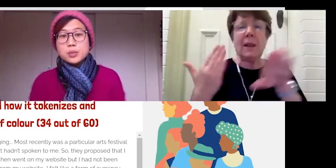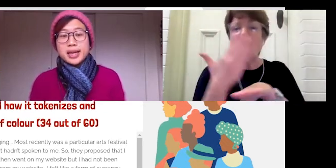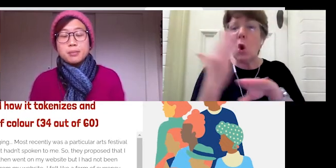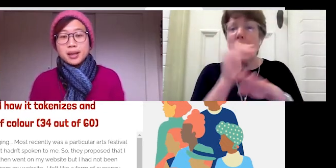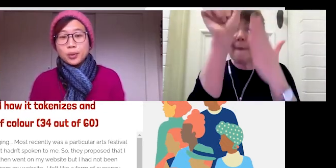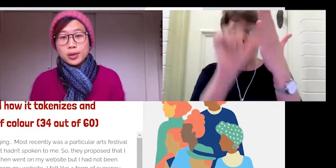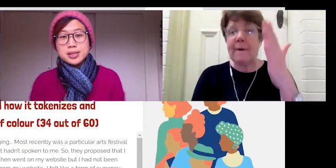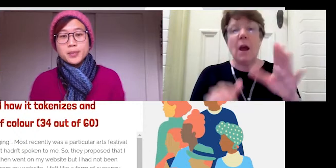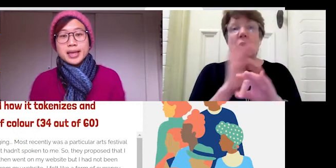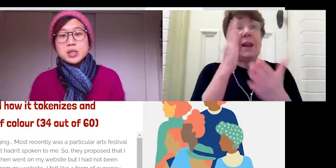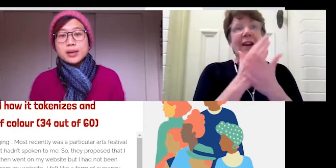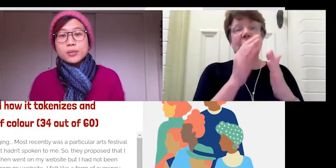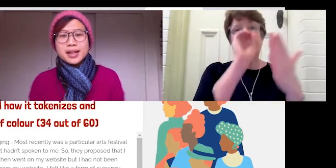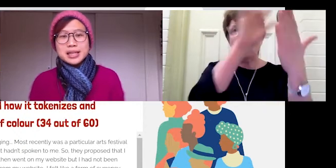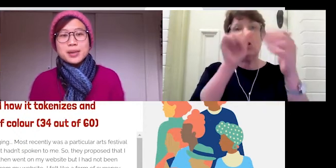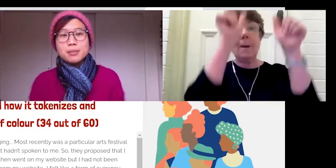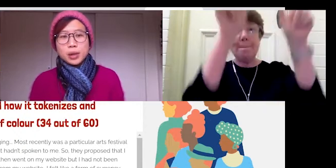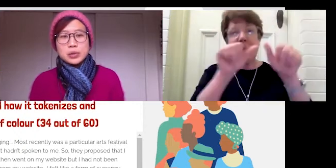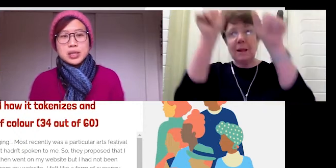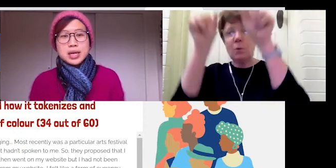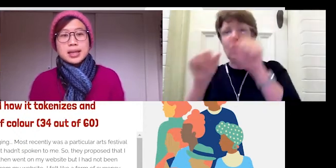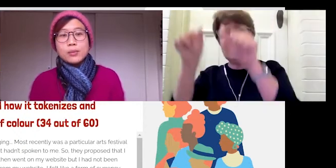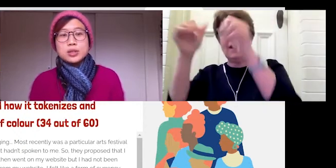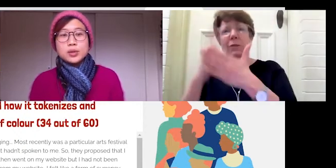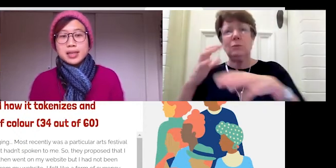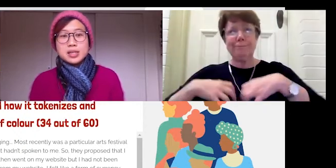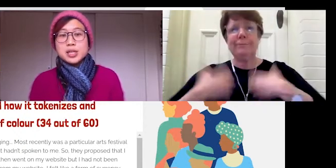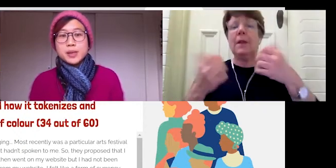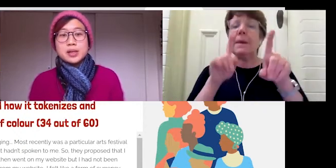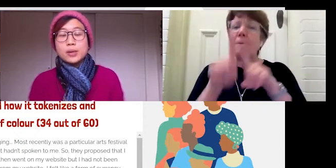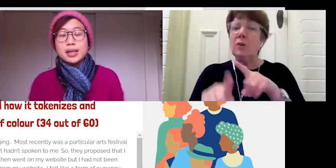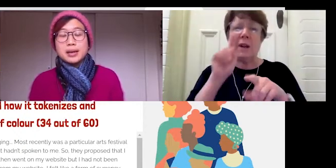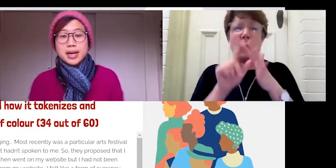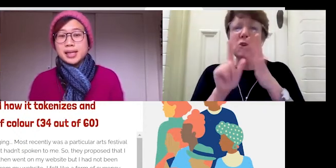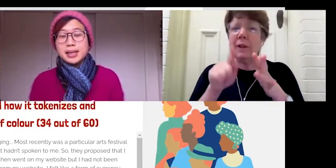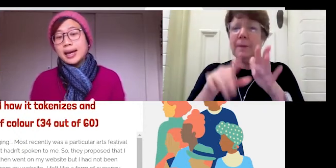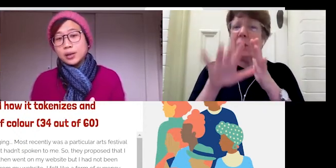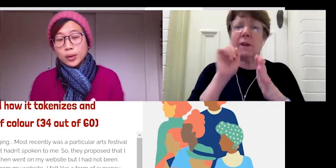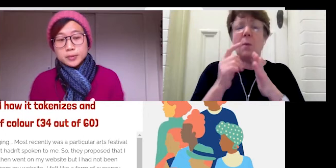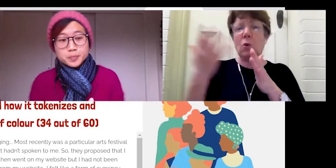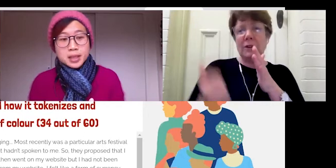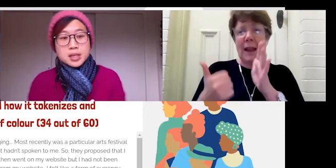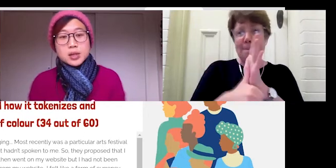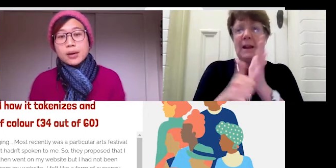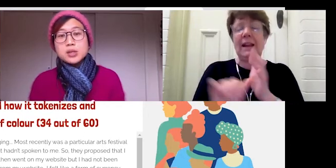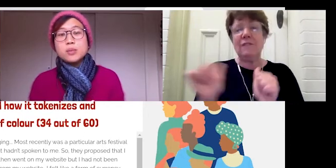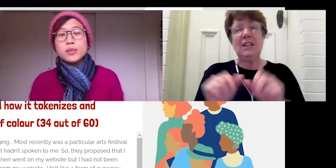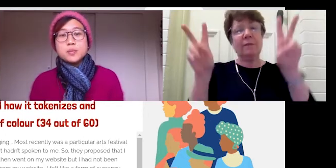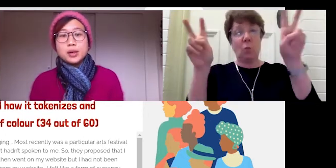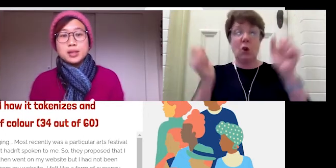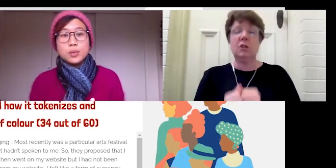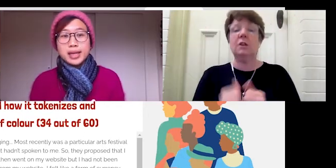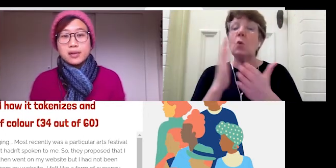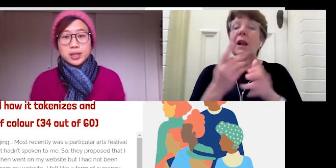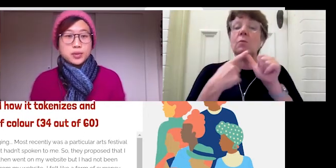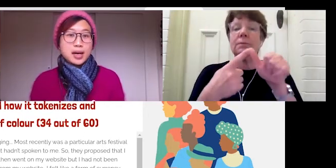to display in billboards. It's what really irked me the most, that I would do this just because I would get money, end quote. So that was from a